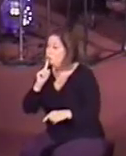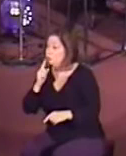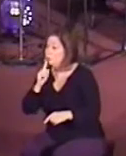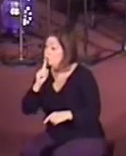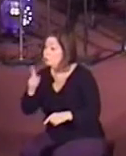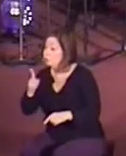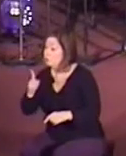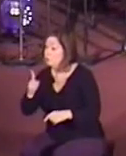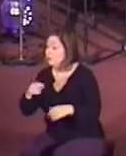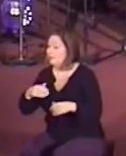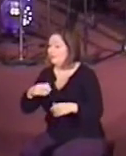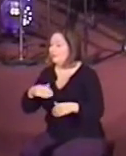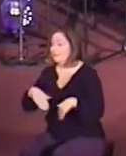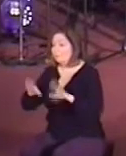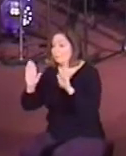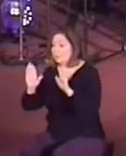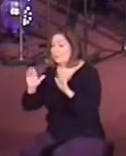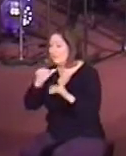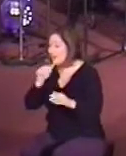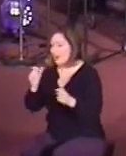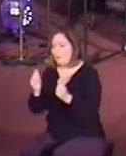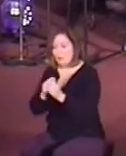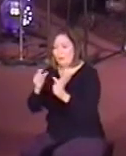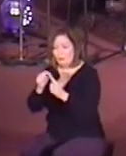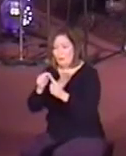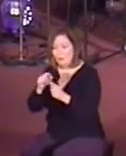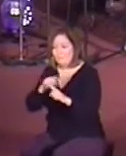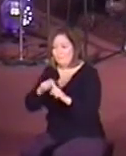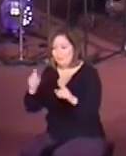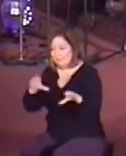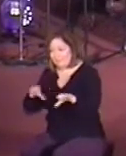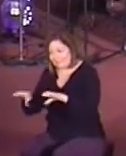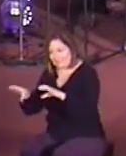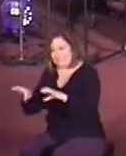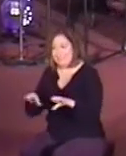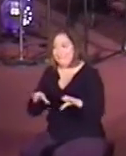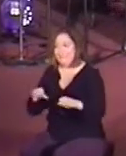in word, but in deed. Turn with me to 1 John chapter 3.